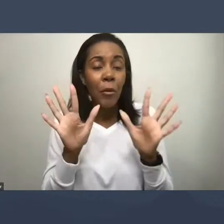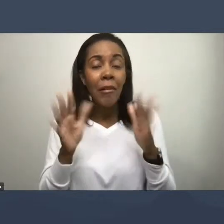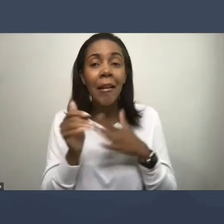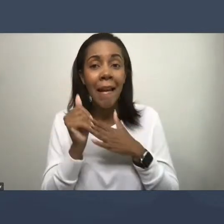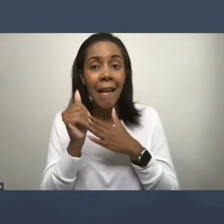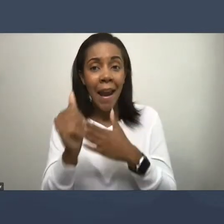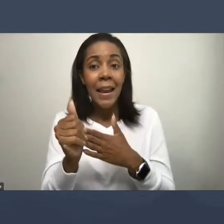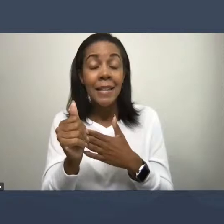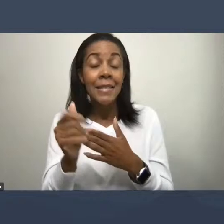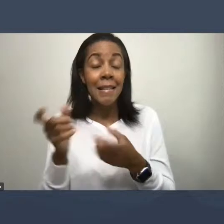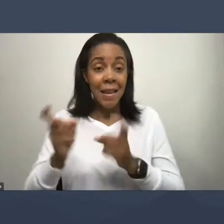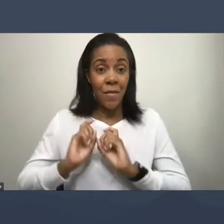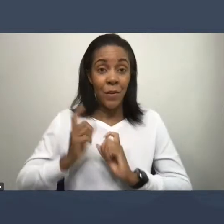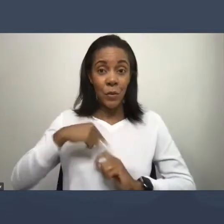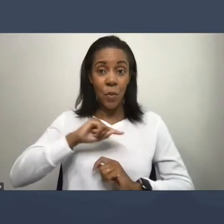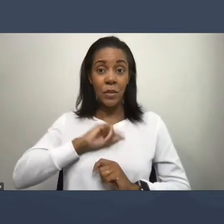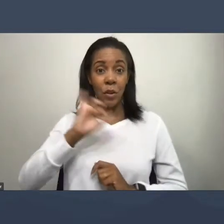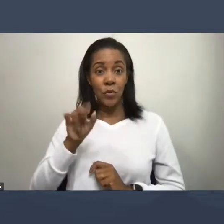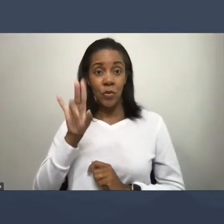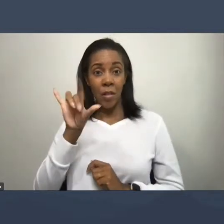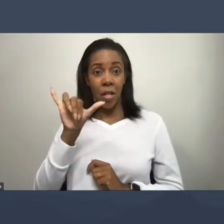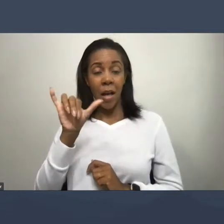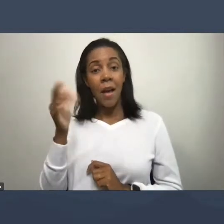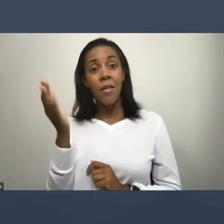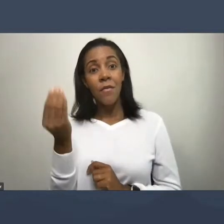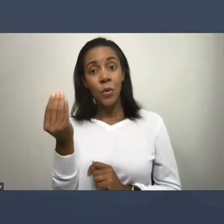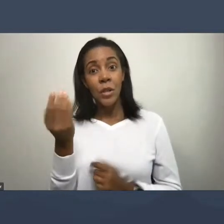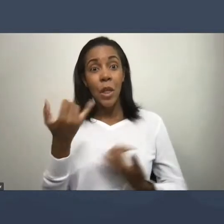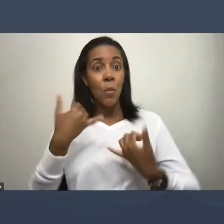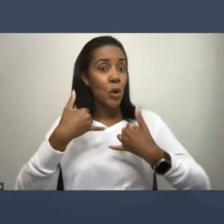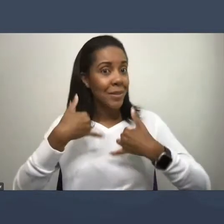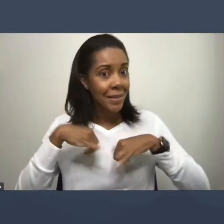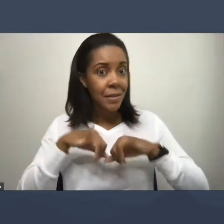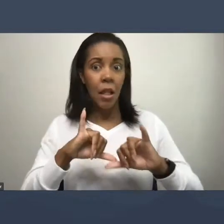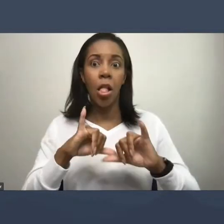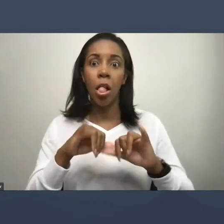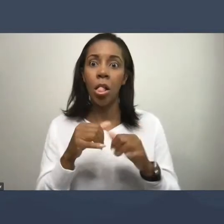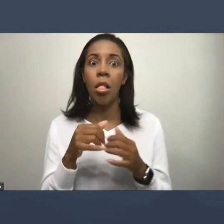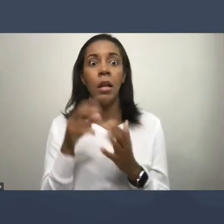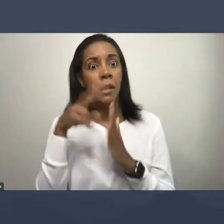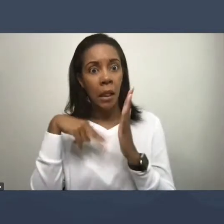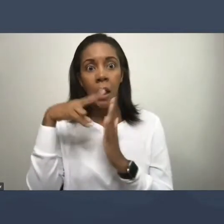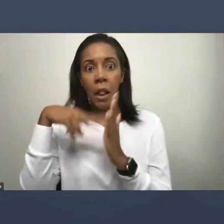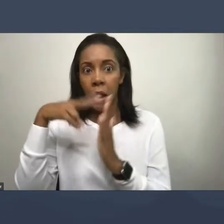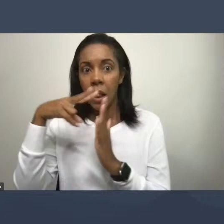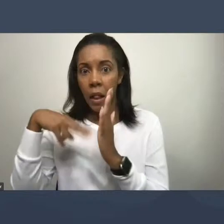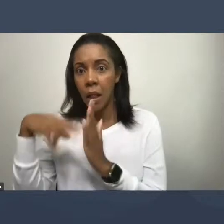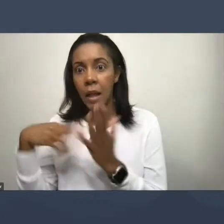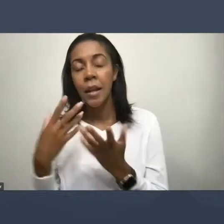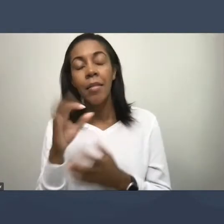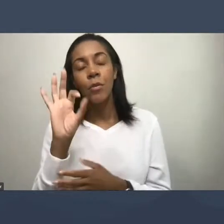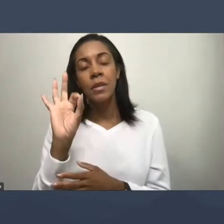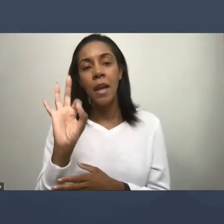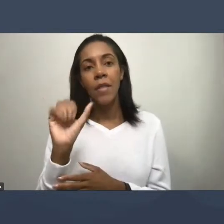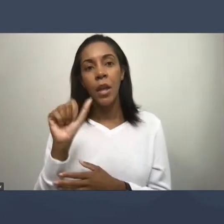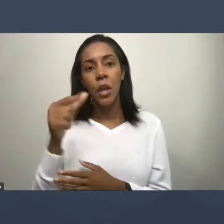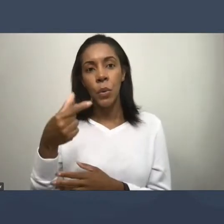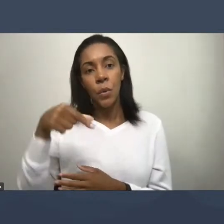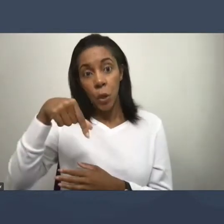that was issued to us on July 14th, and we are still coming through those additional FAQs.